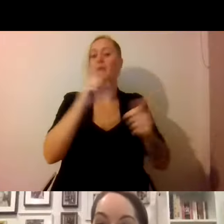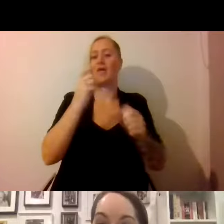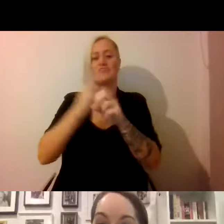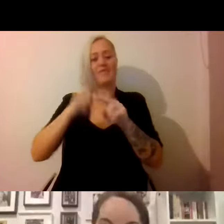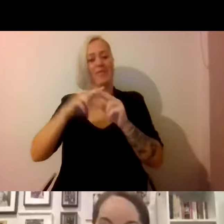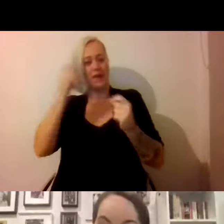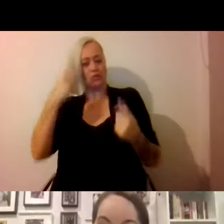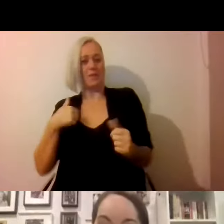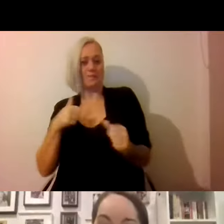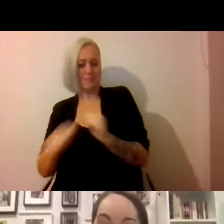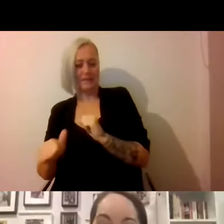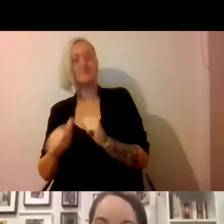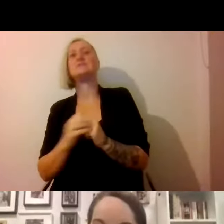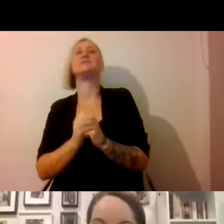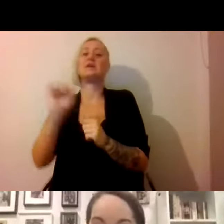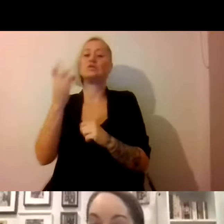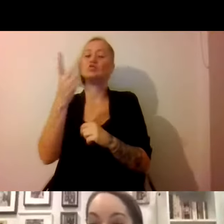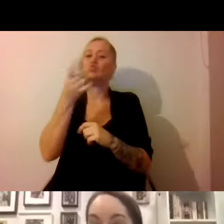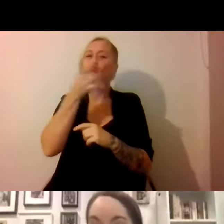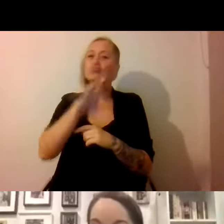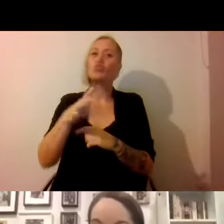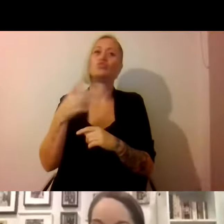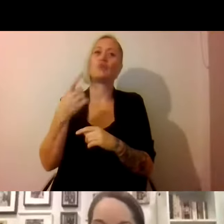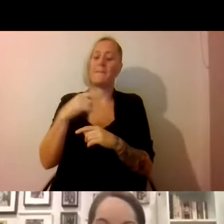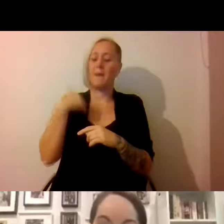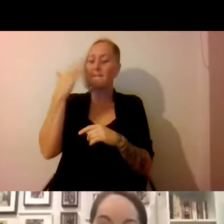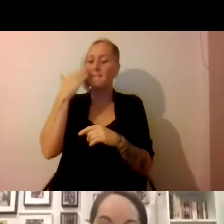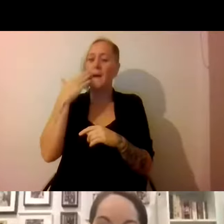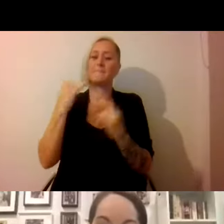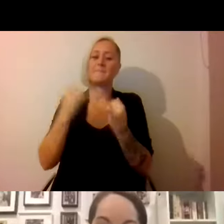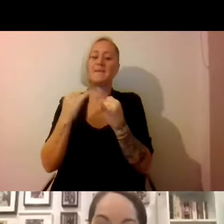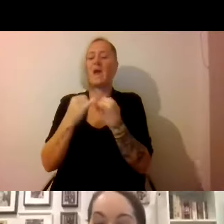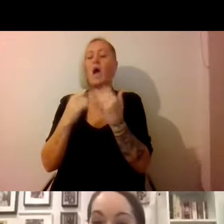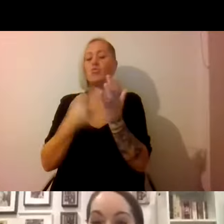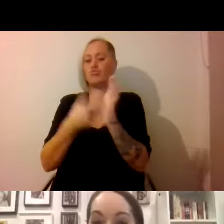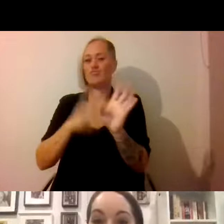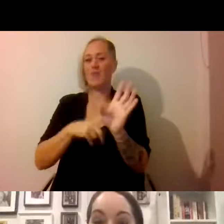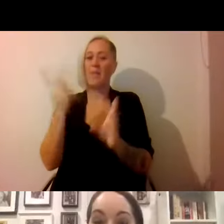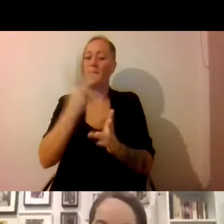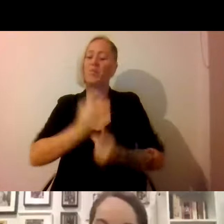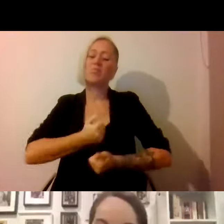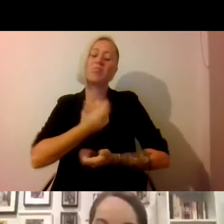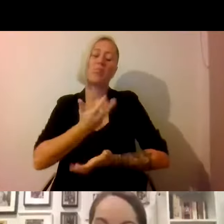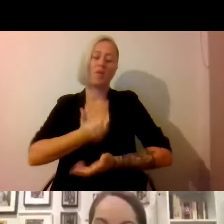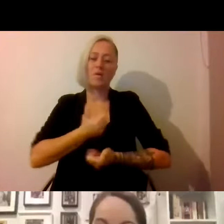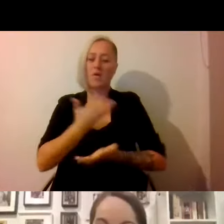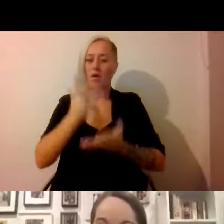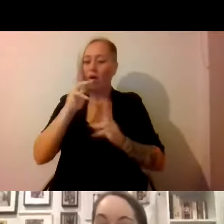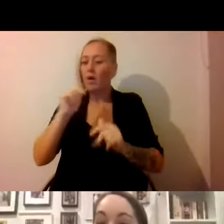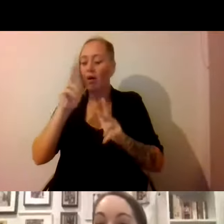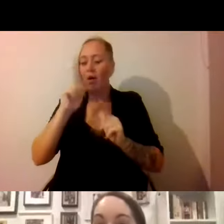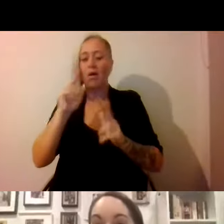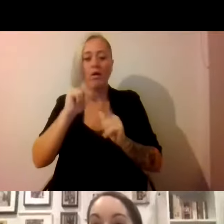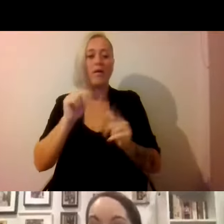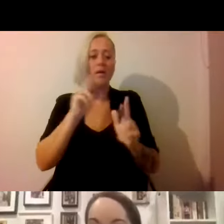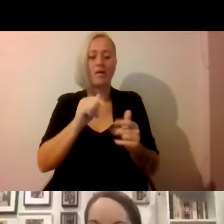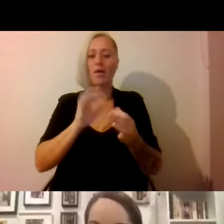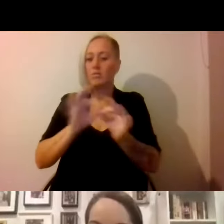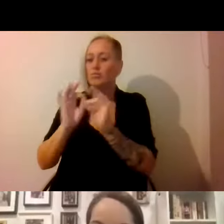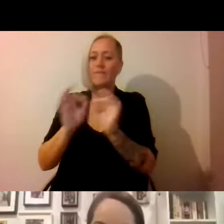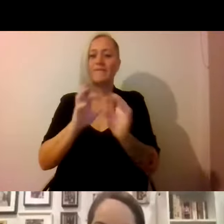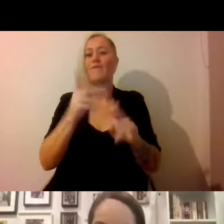mum and my Uncle Ray, were emotionally and physically drained after months of keeping vigil in various hospitals and eventually a